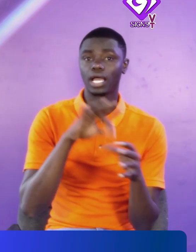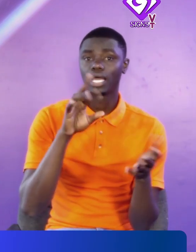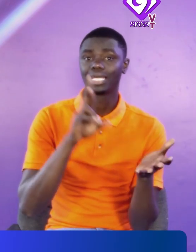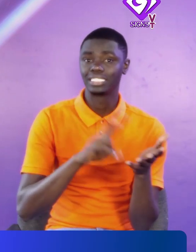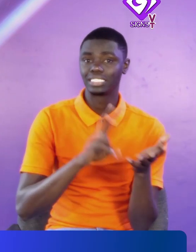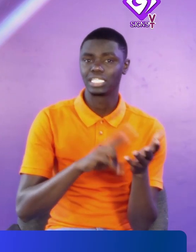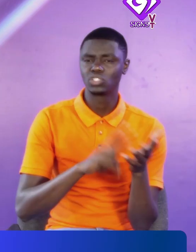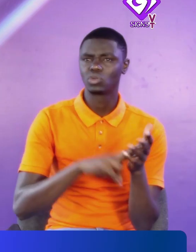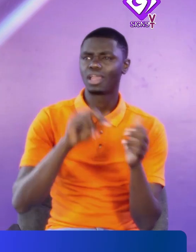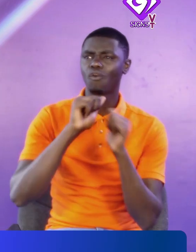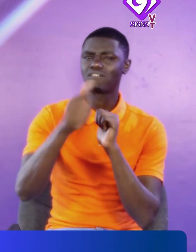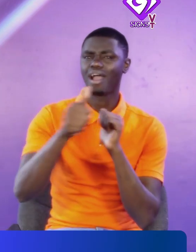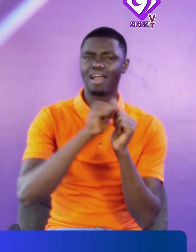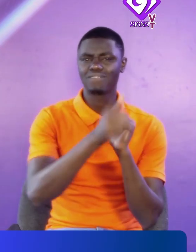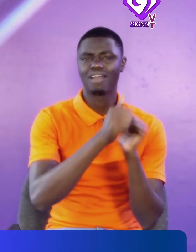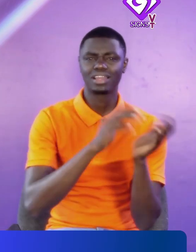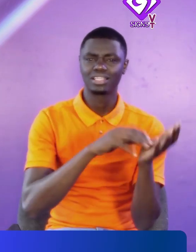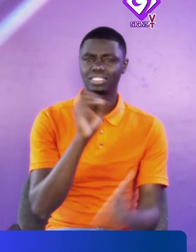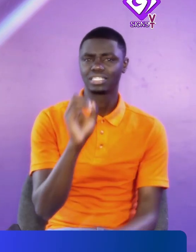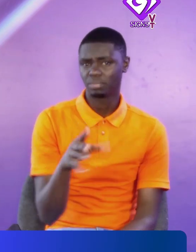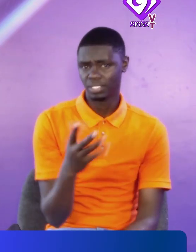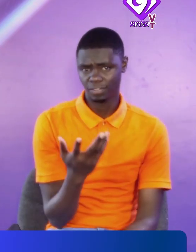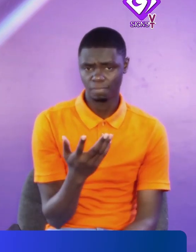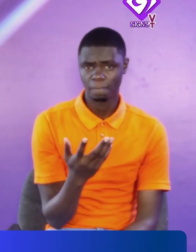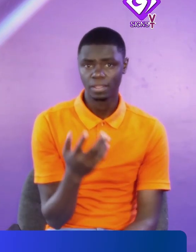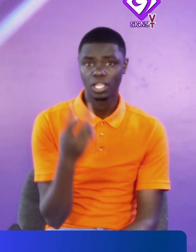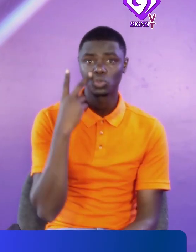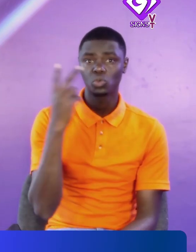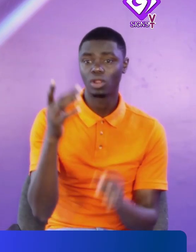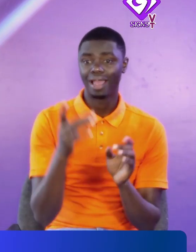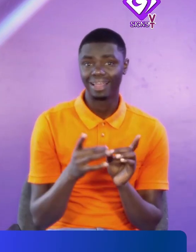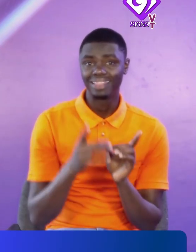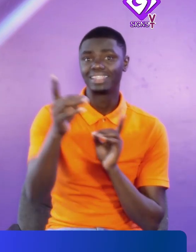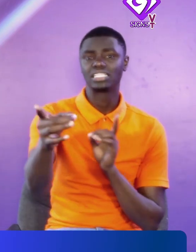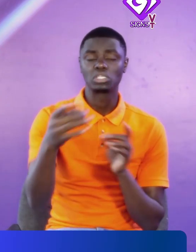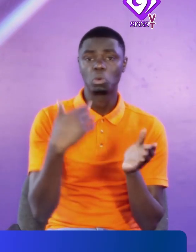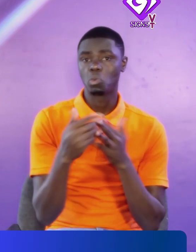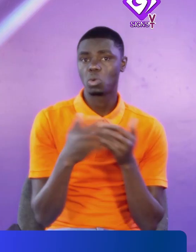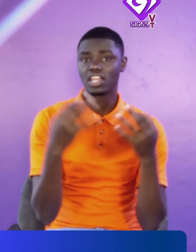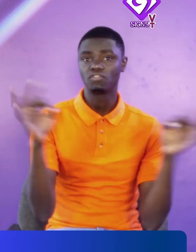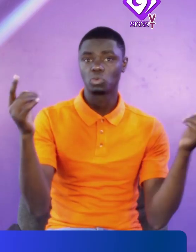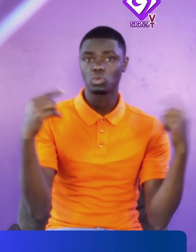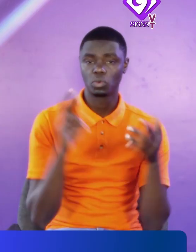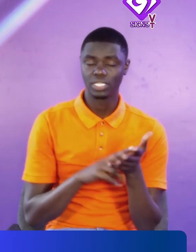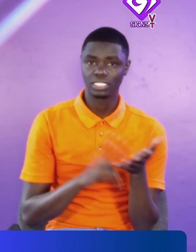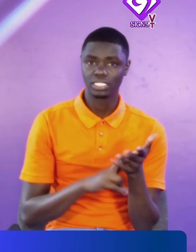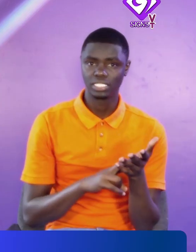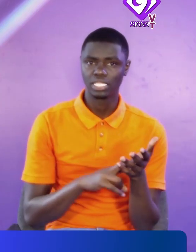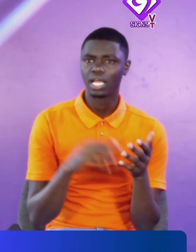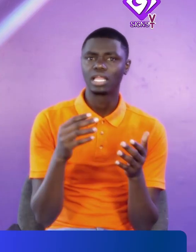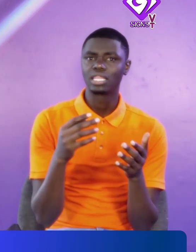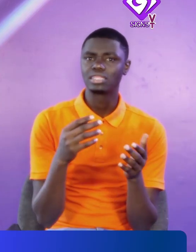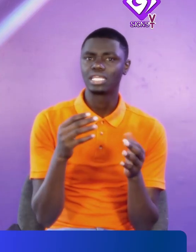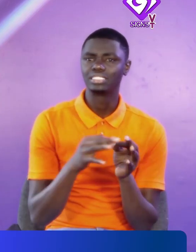wao. It is costly. Na wanaona kwa the distance, hata kama ni free kukuja kuregister, the distance, the cost that they will be using, the